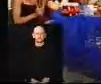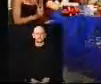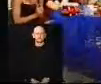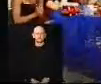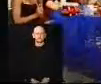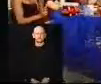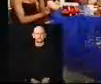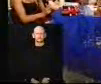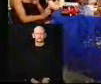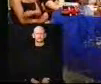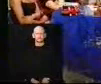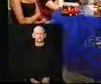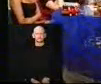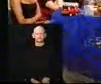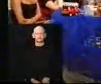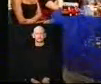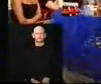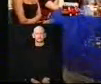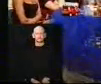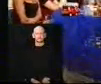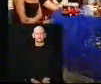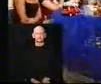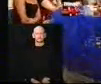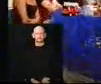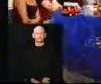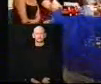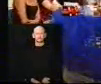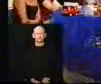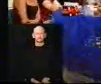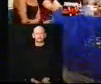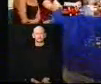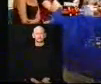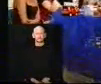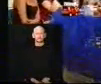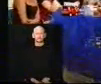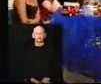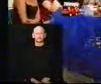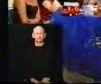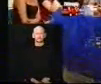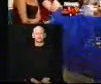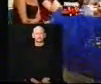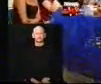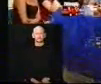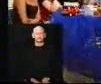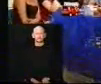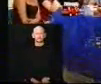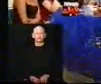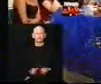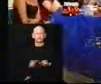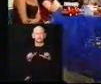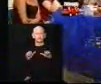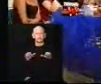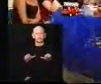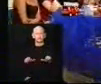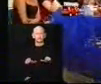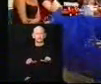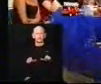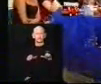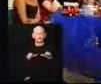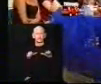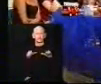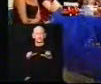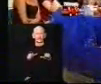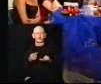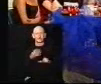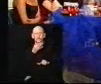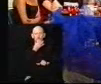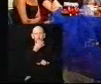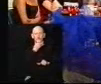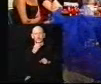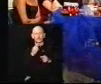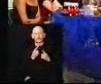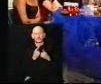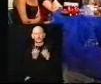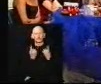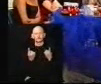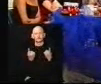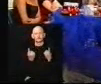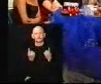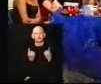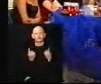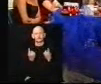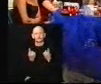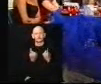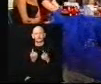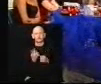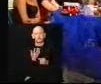Thank you very much Appreciate it Alright A couple of things I've got this Lovely